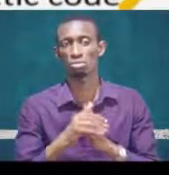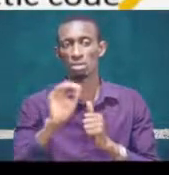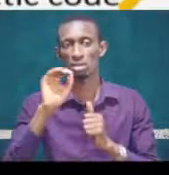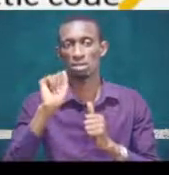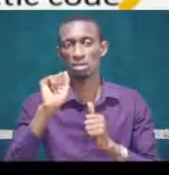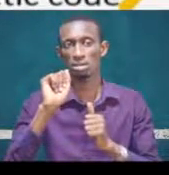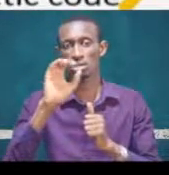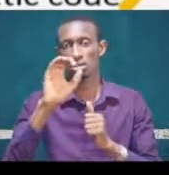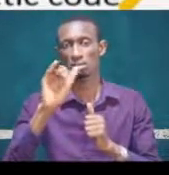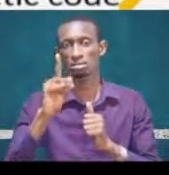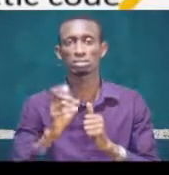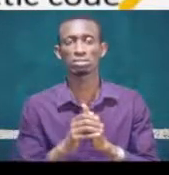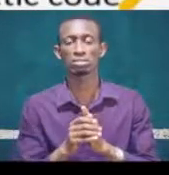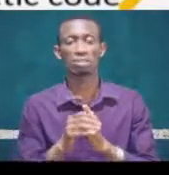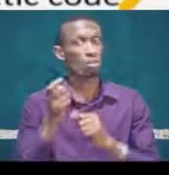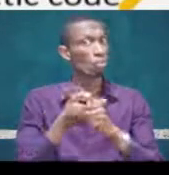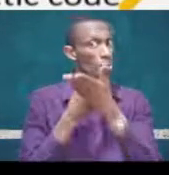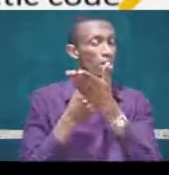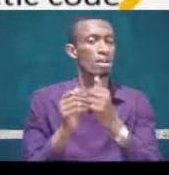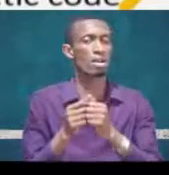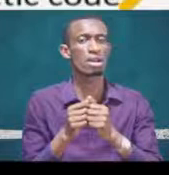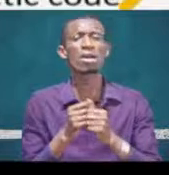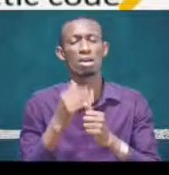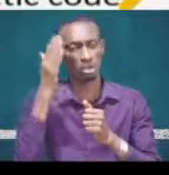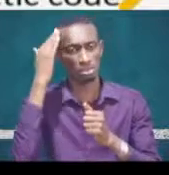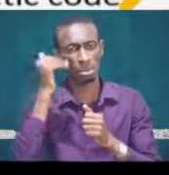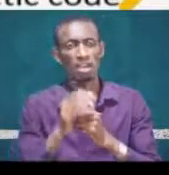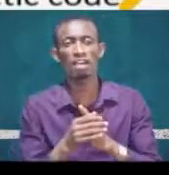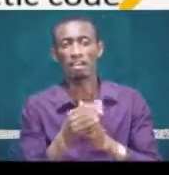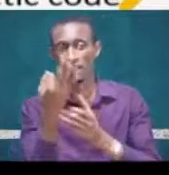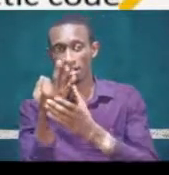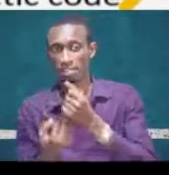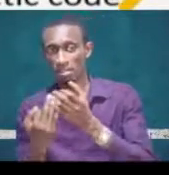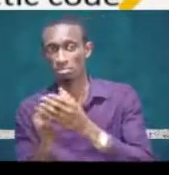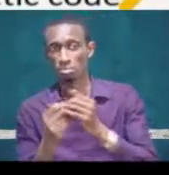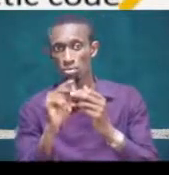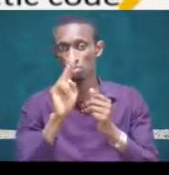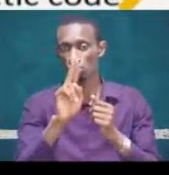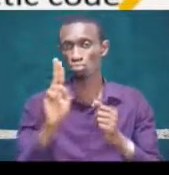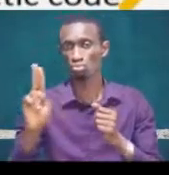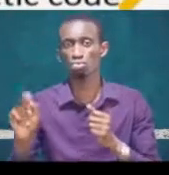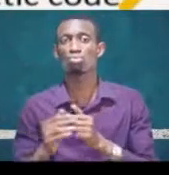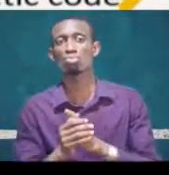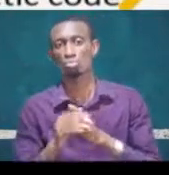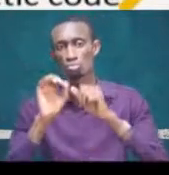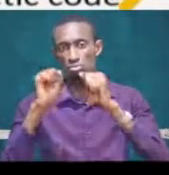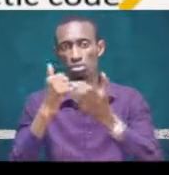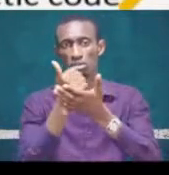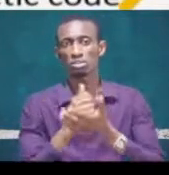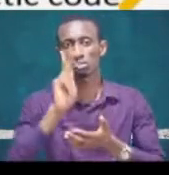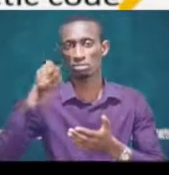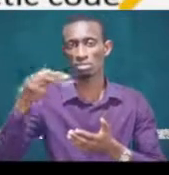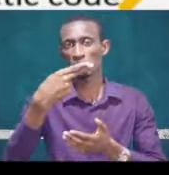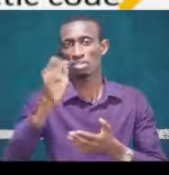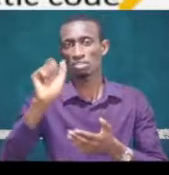phenylalanine. So from there, they say, oh, you know what? Triple U can code for phenylalanine. Noted, checked. And